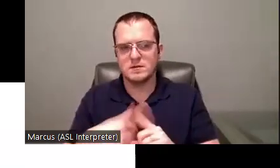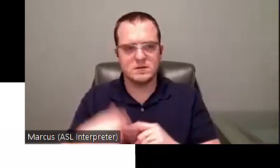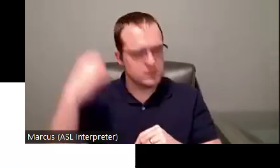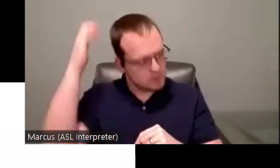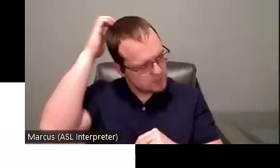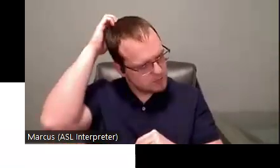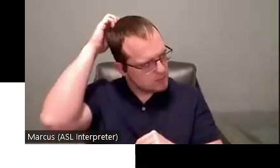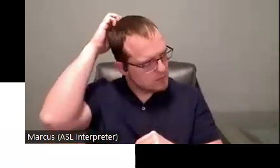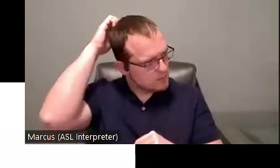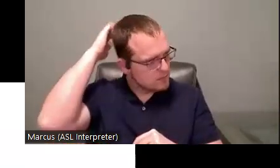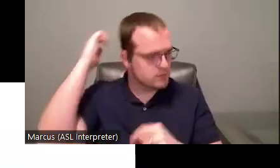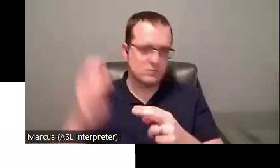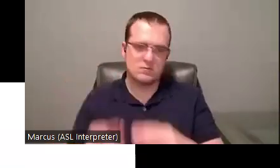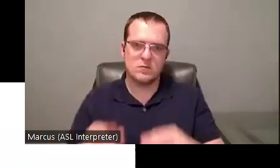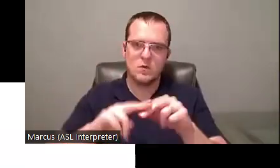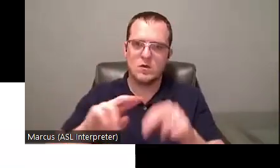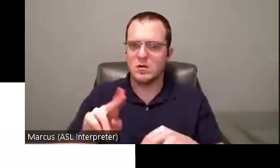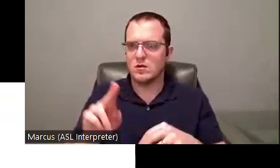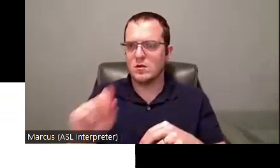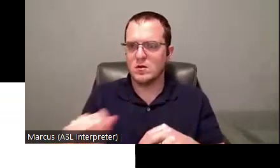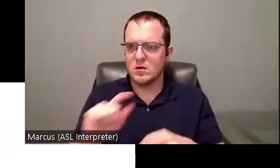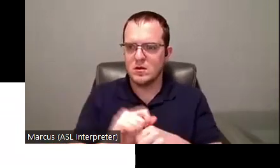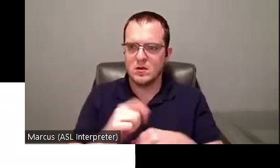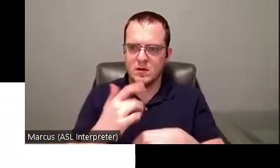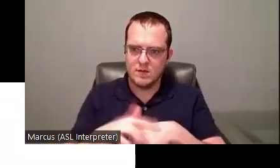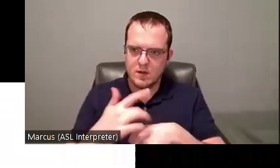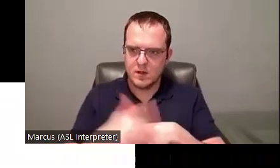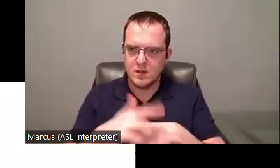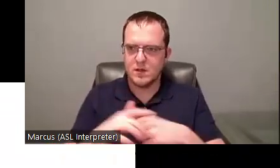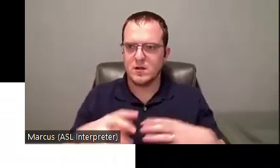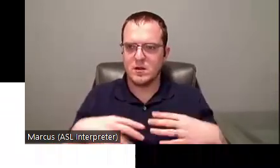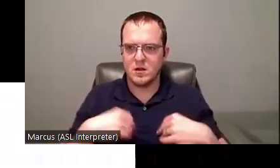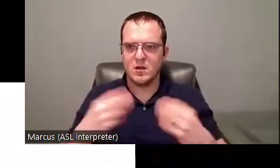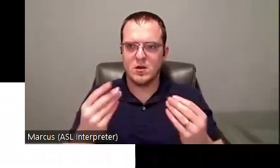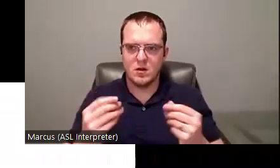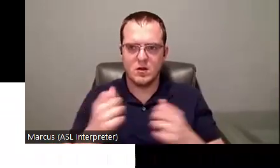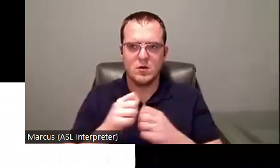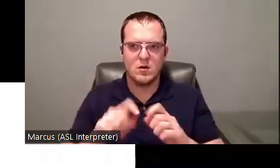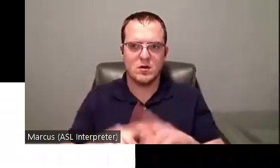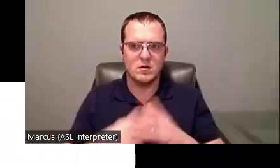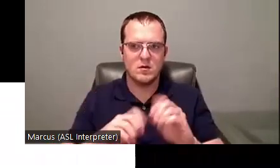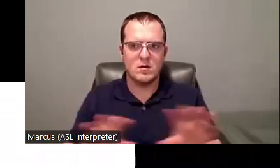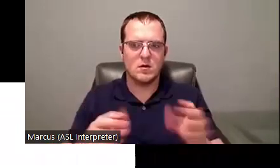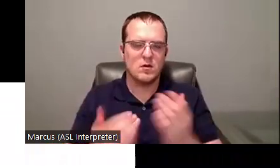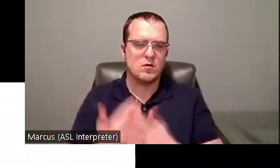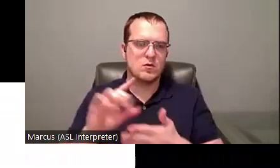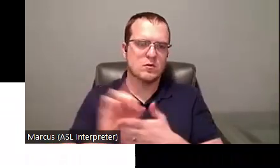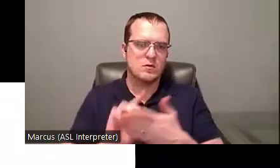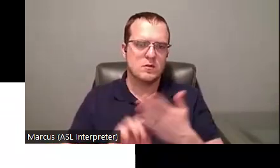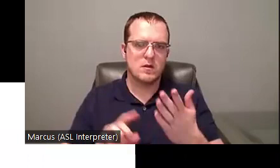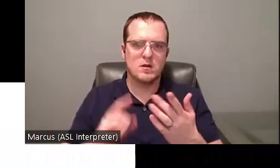increase visibility of available URA-owned land, we will deploy newly designed for sale